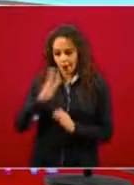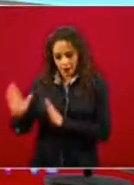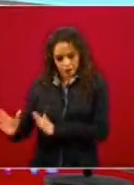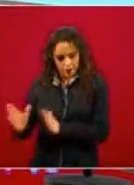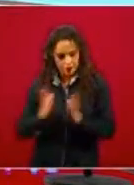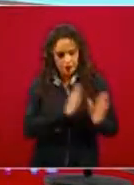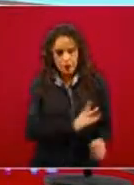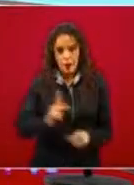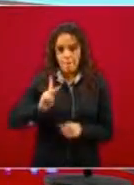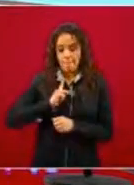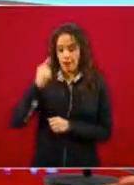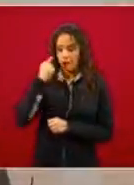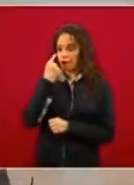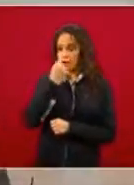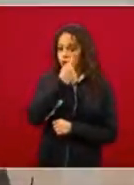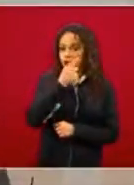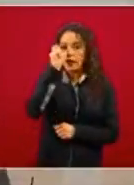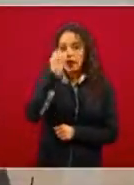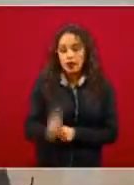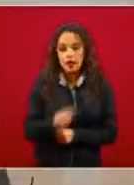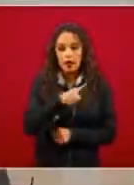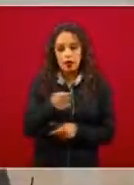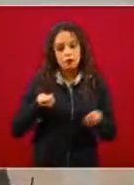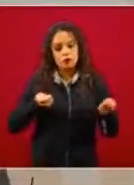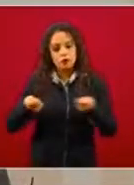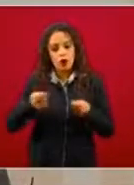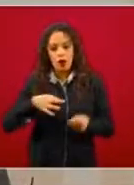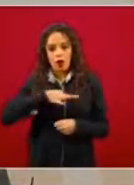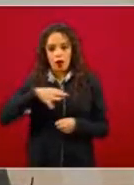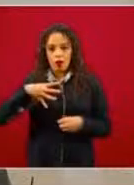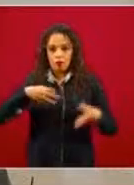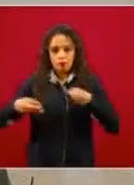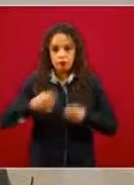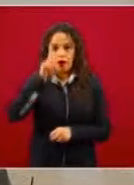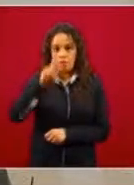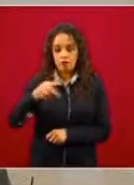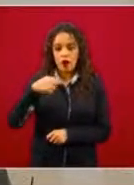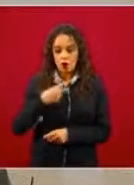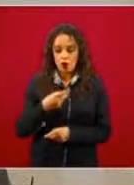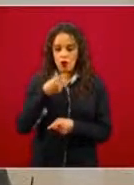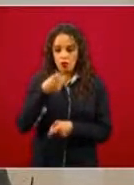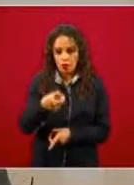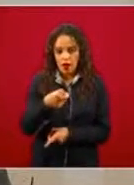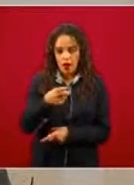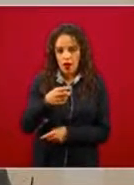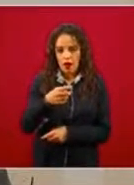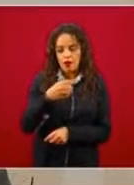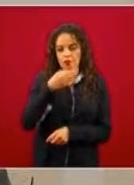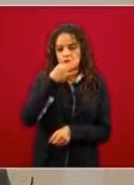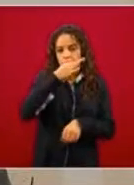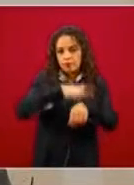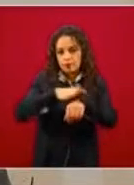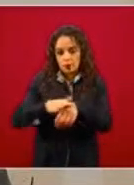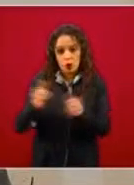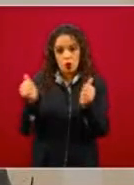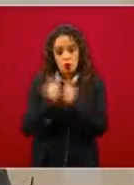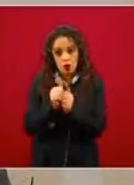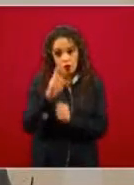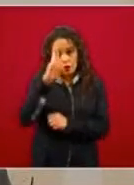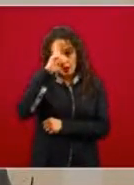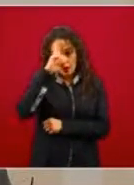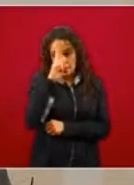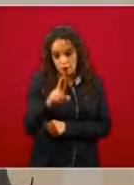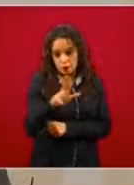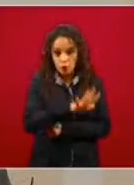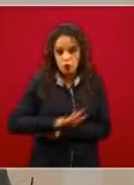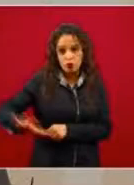understand that and epidémico, they me do it. dirijo ahora So having said this, we respetuosísimamente a la understand it. población, I es muy respectfully address the importante population now and mantener tell you un poco it más, is